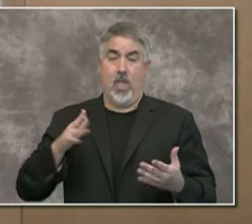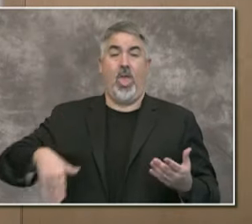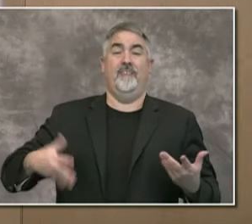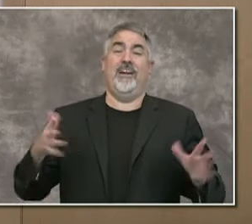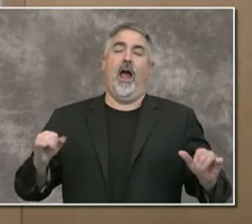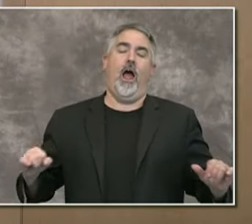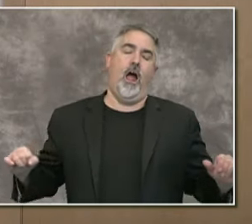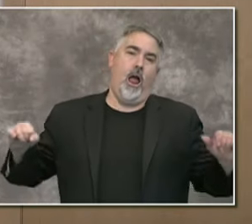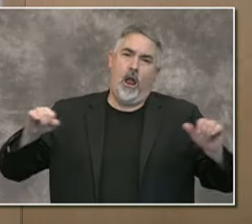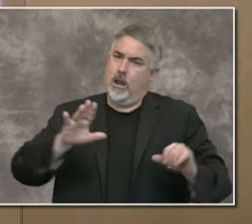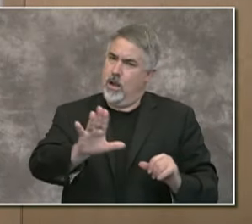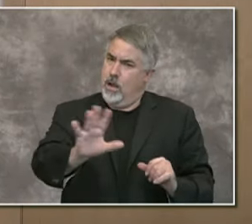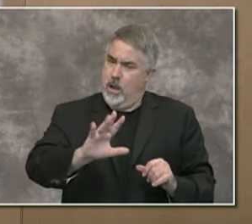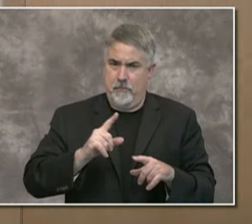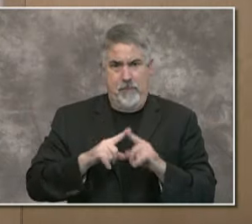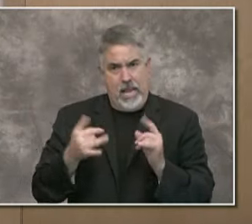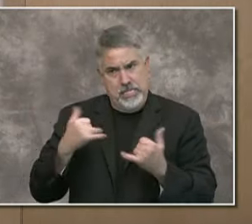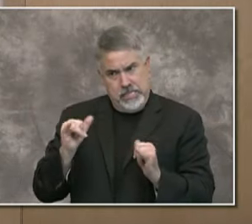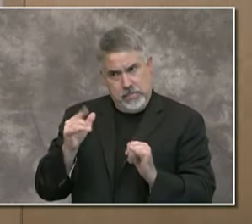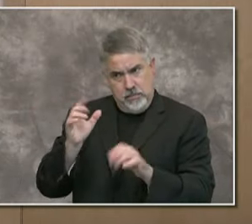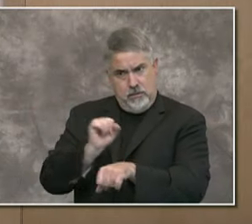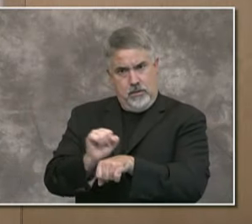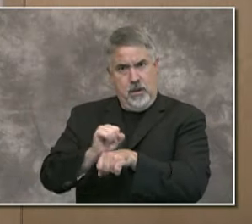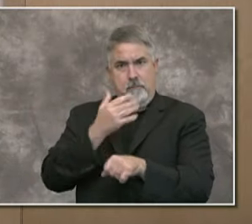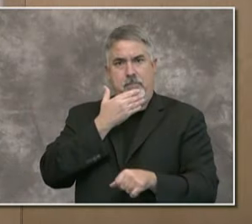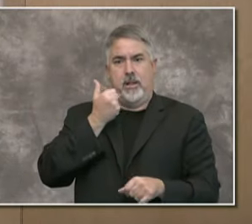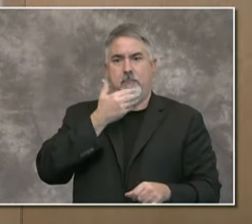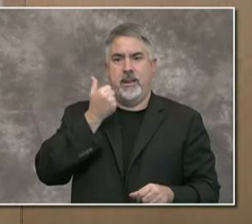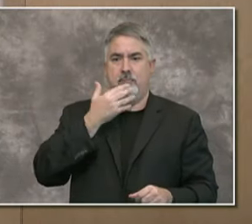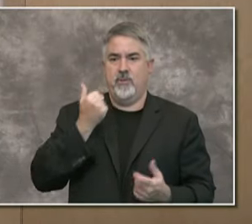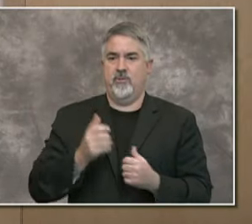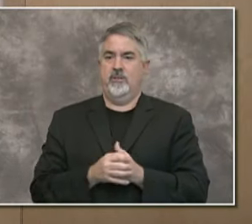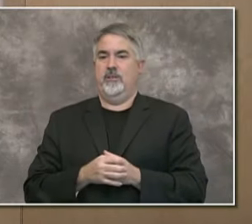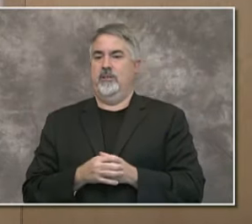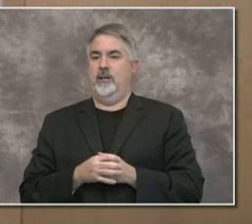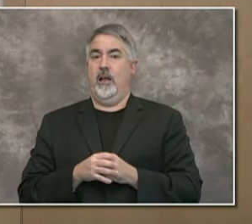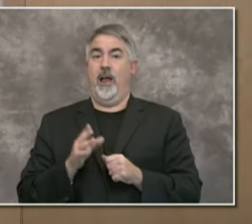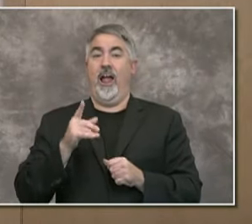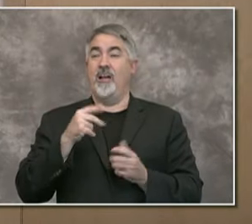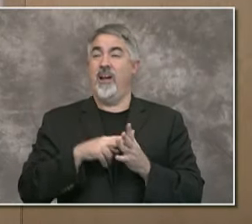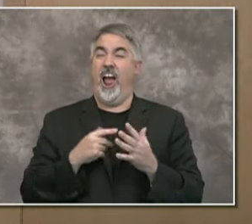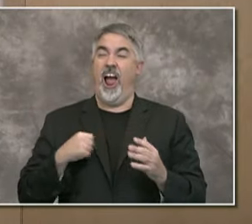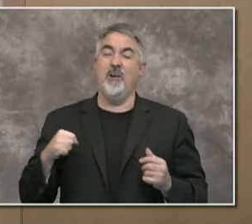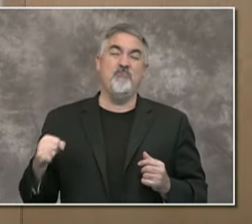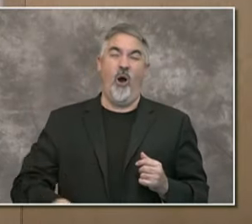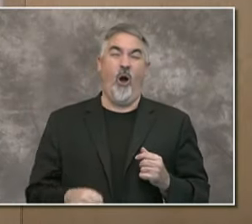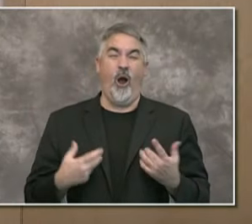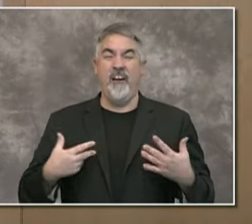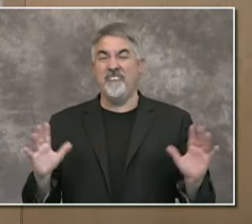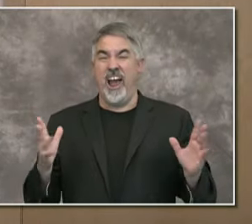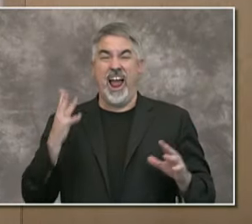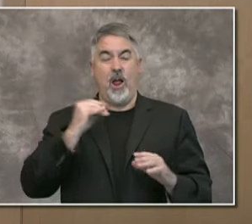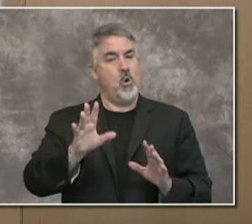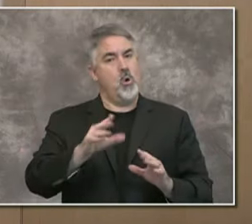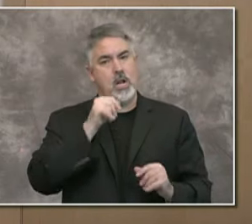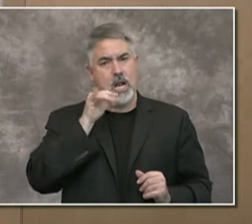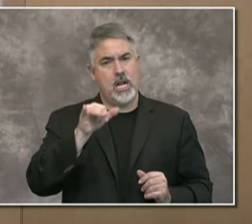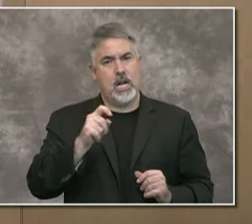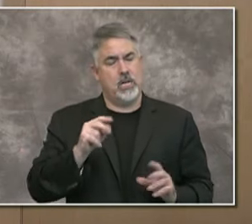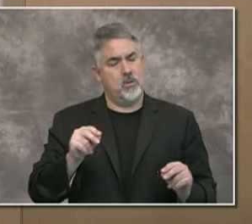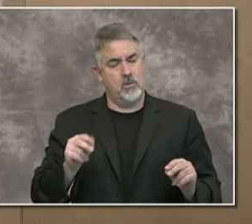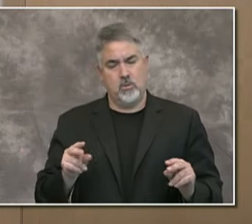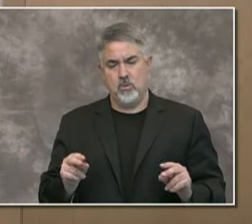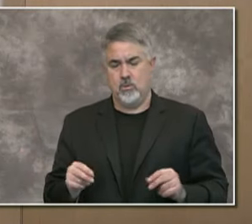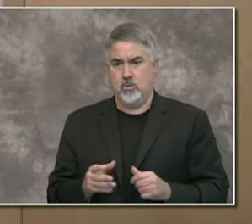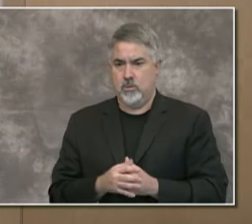over or things are getting better and I can loosen up and not adhere to the orders that have already been issued. We still are